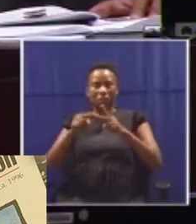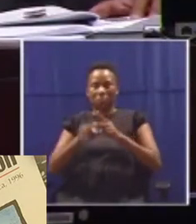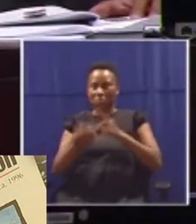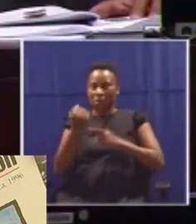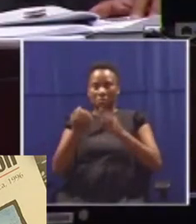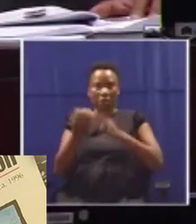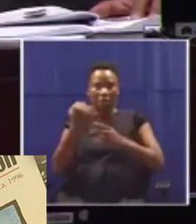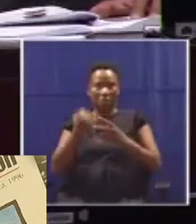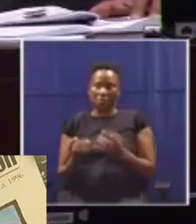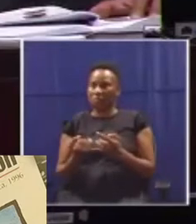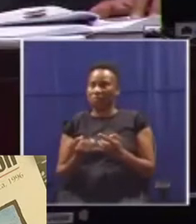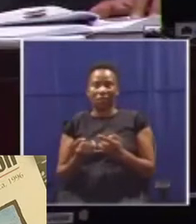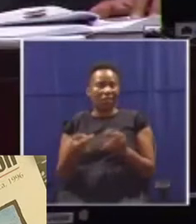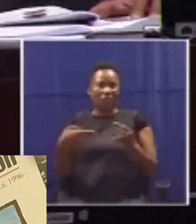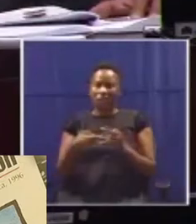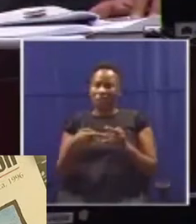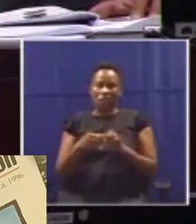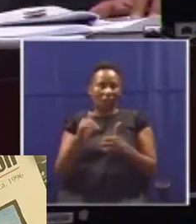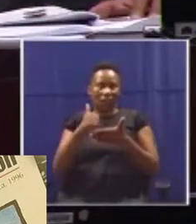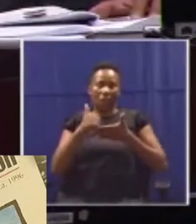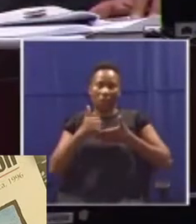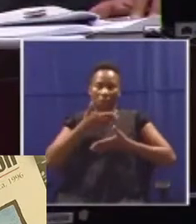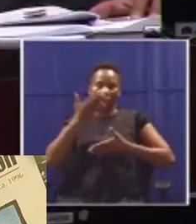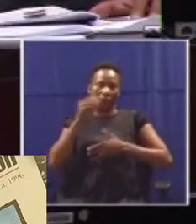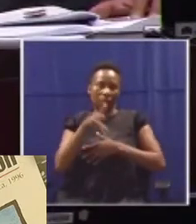not going anywhere if we do that,